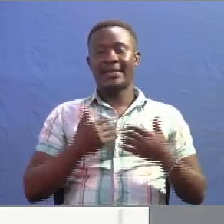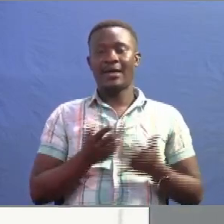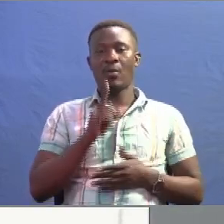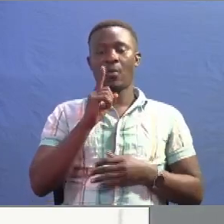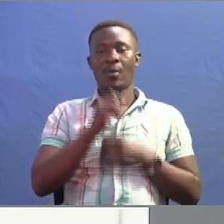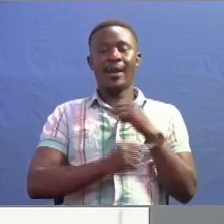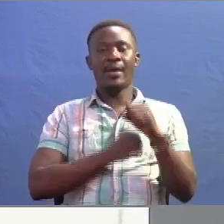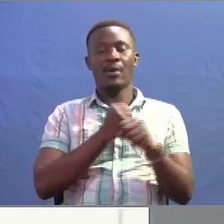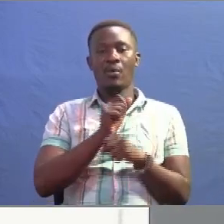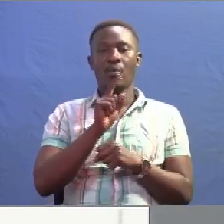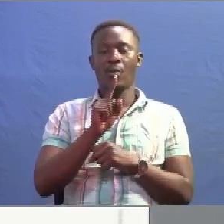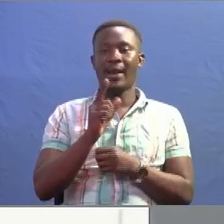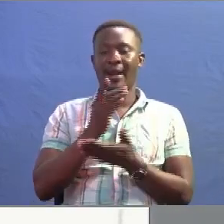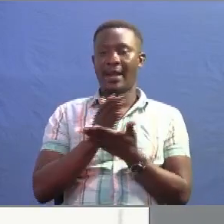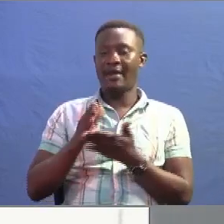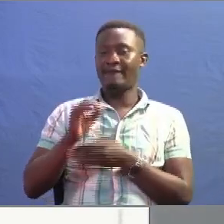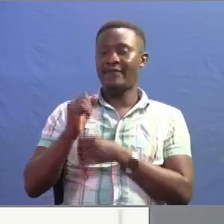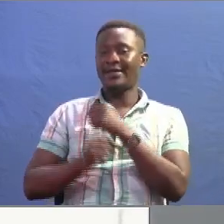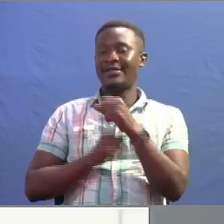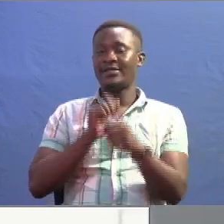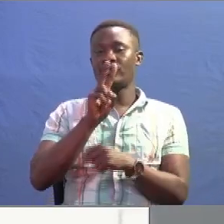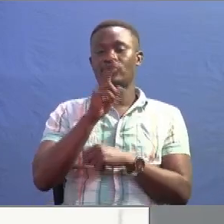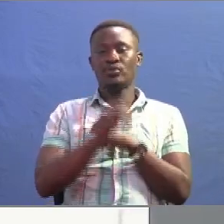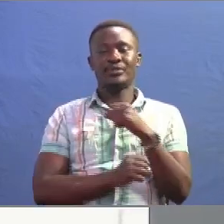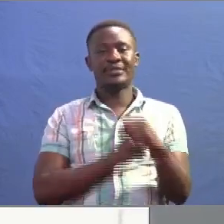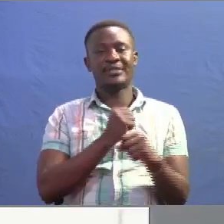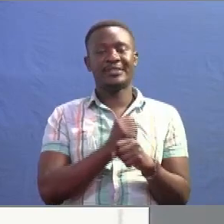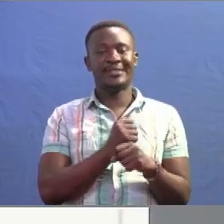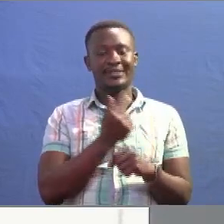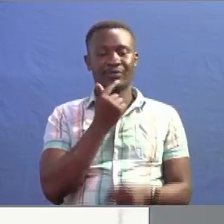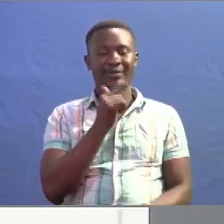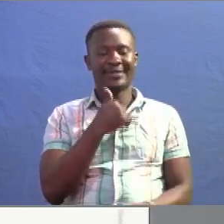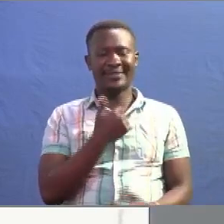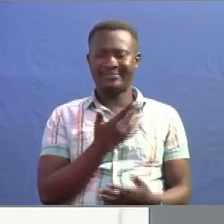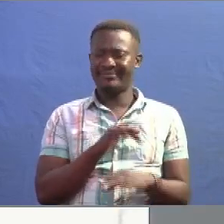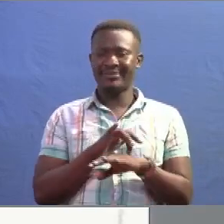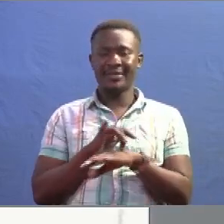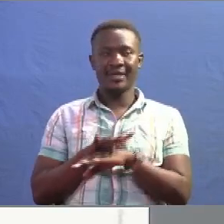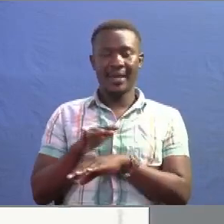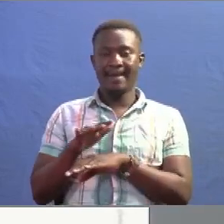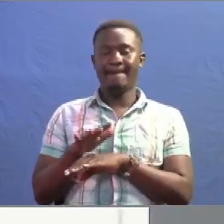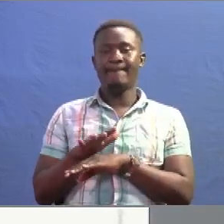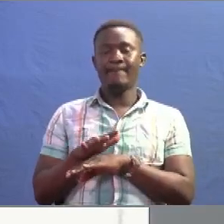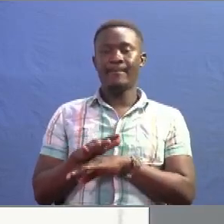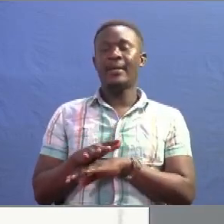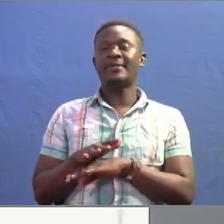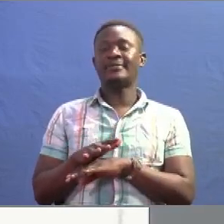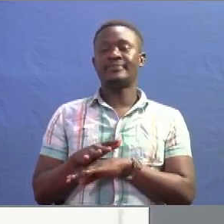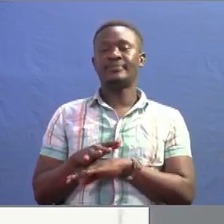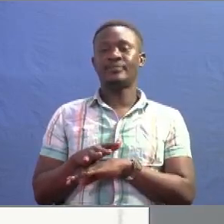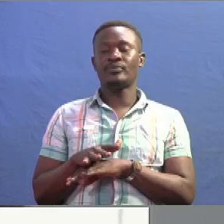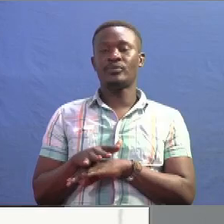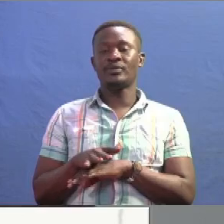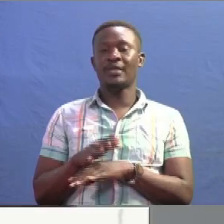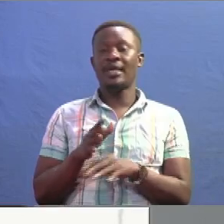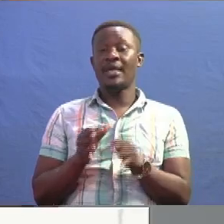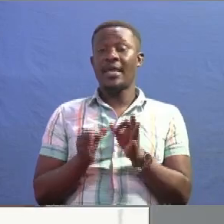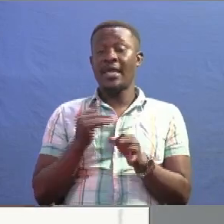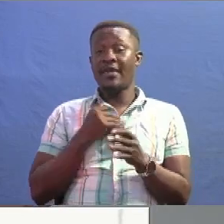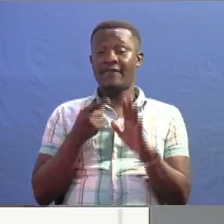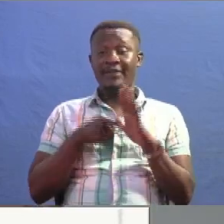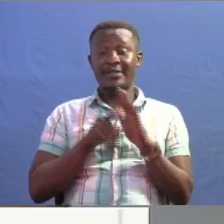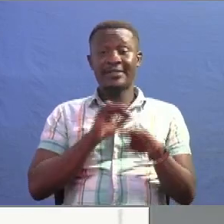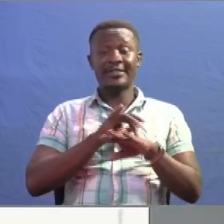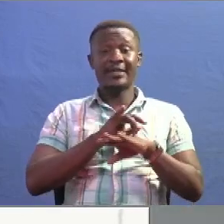year, 1.5 years, 2 years, we can say it's a bit early because they're not mislearned. So if they access it